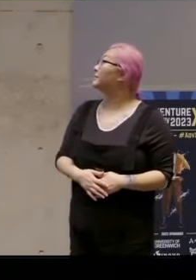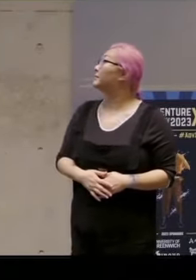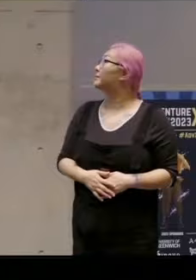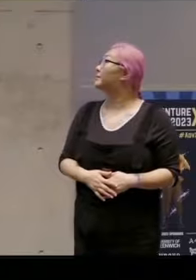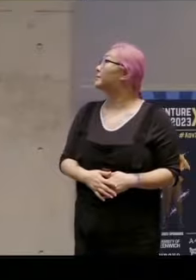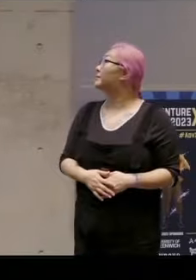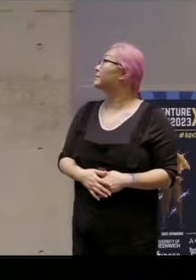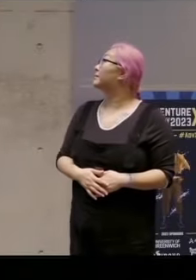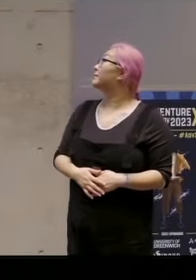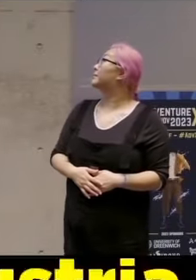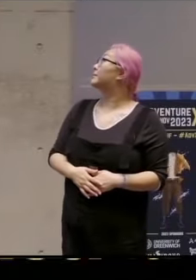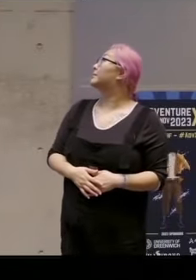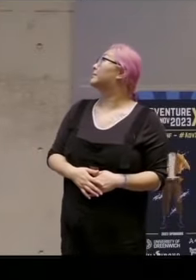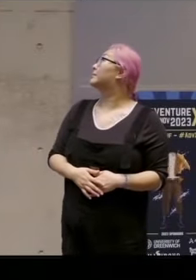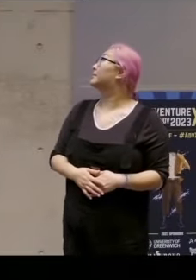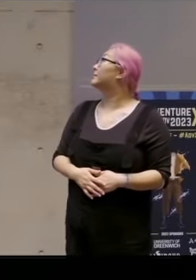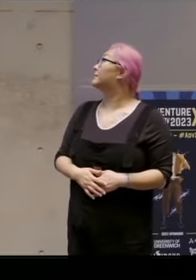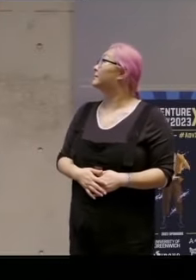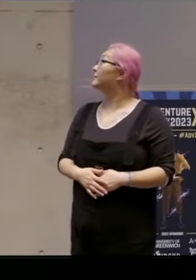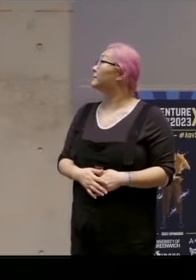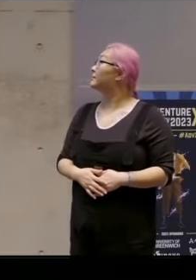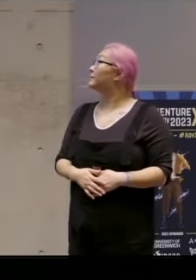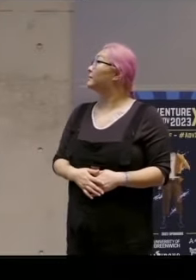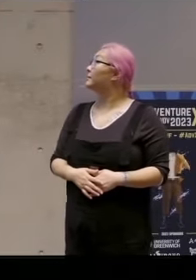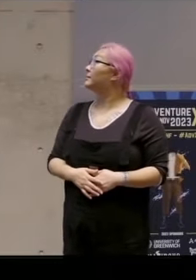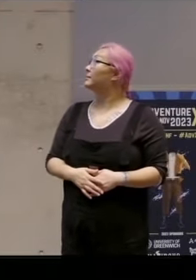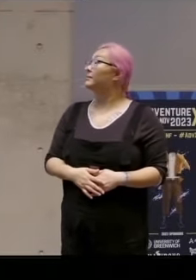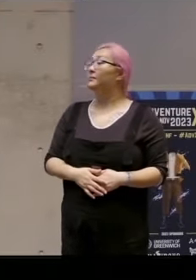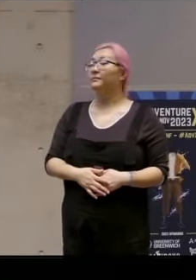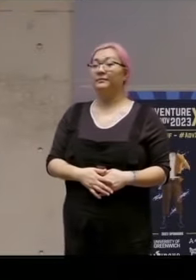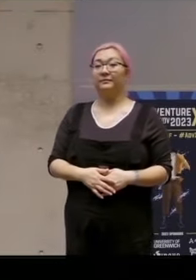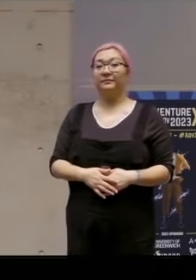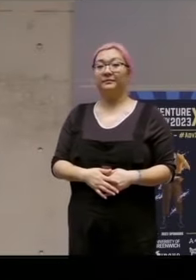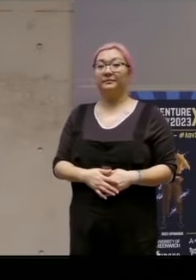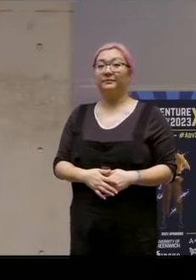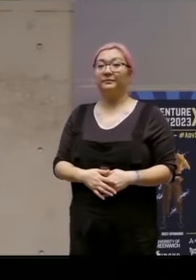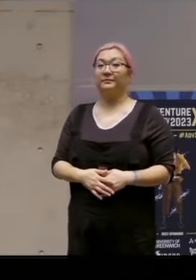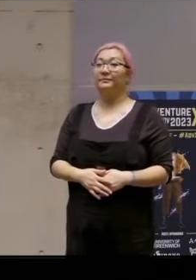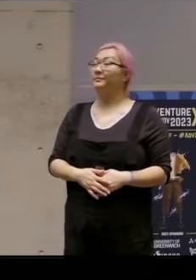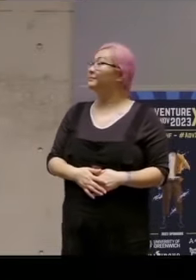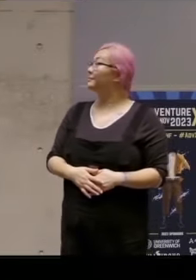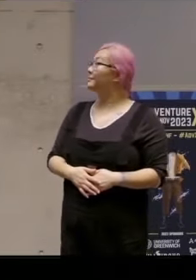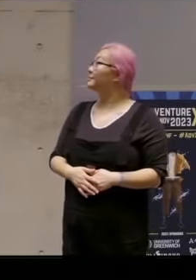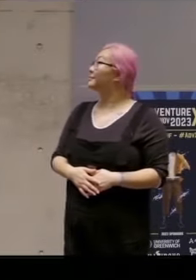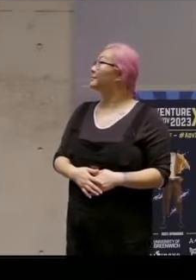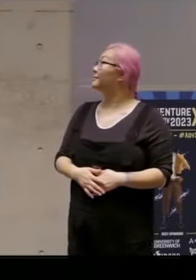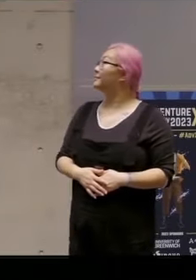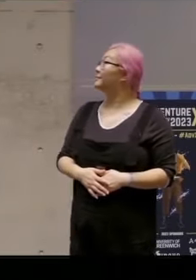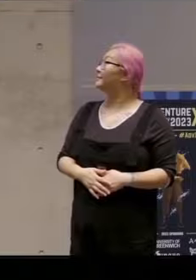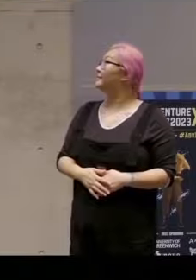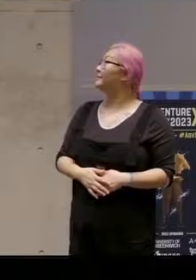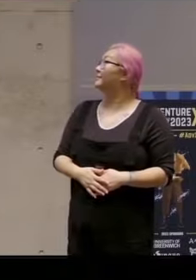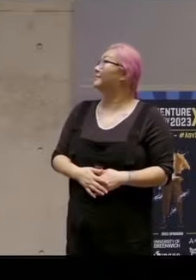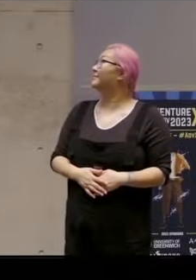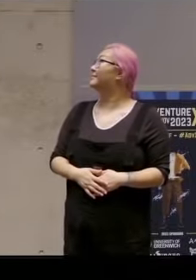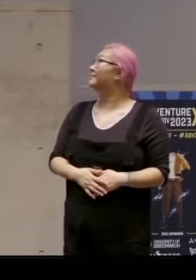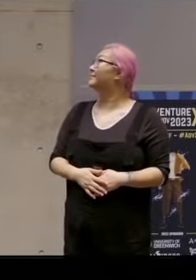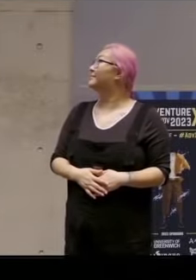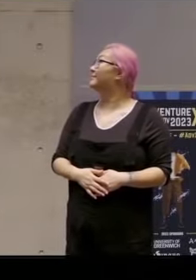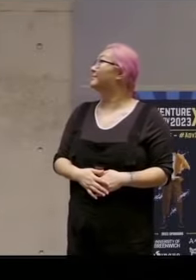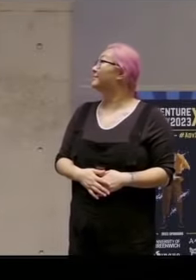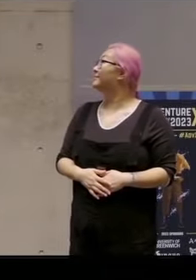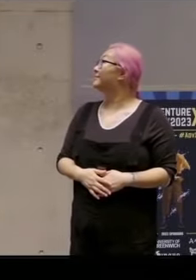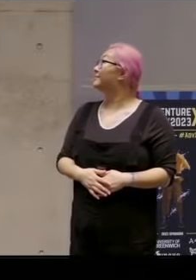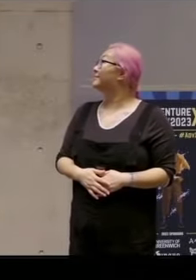Ich sag's ja, die können jetzt schon fliegen. Das ist kein gutes Zeichen.